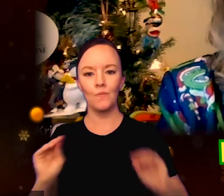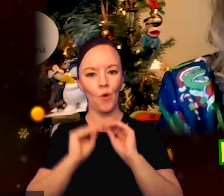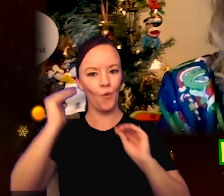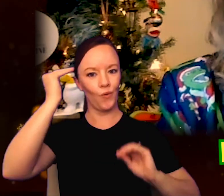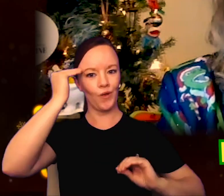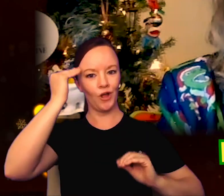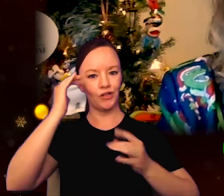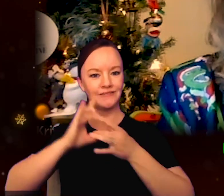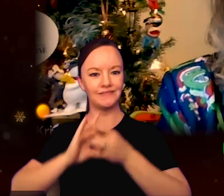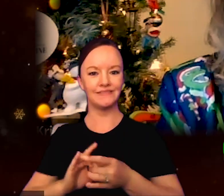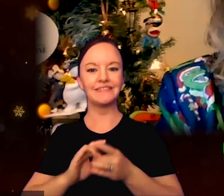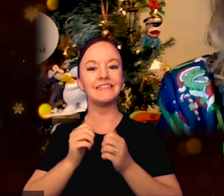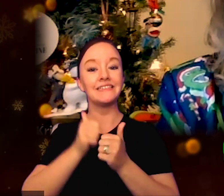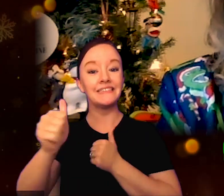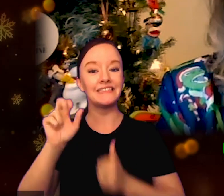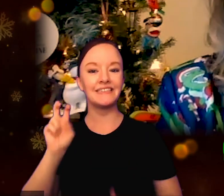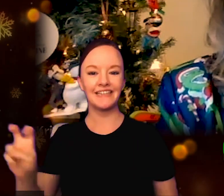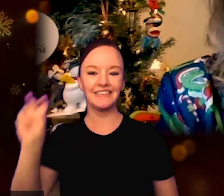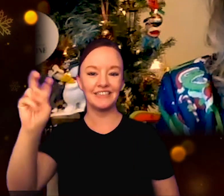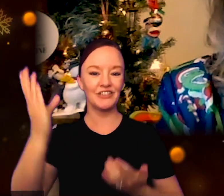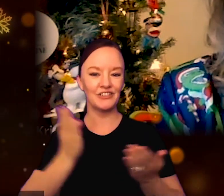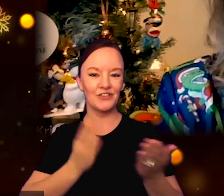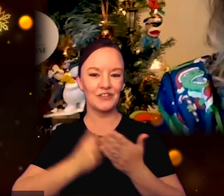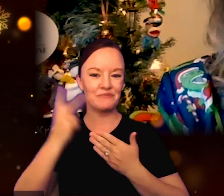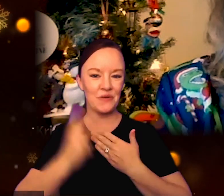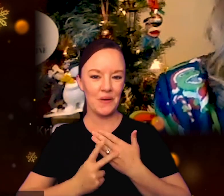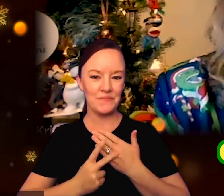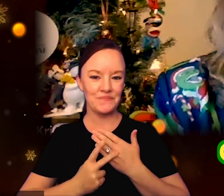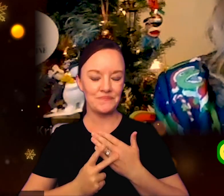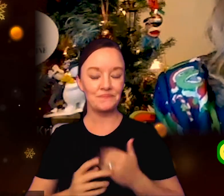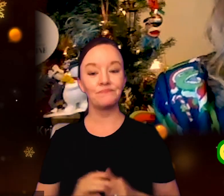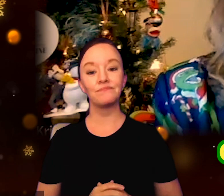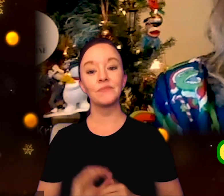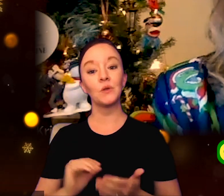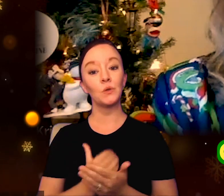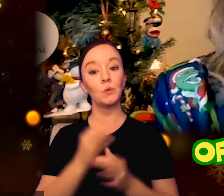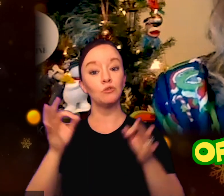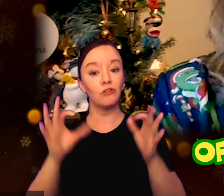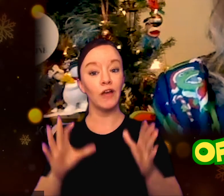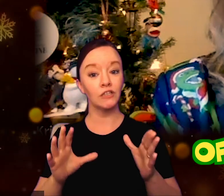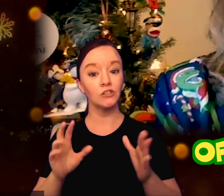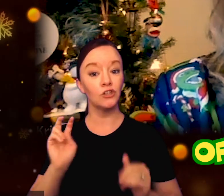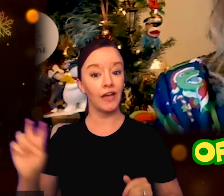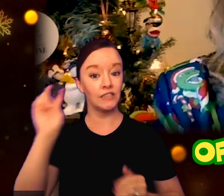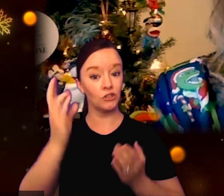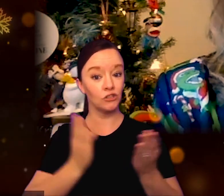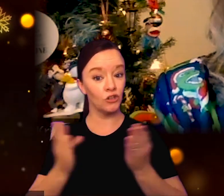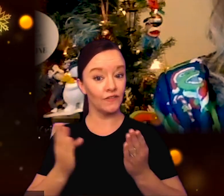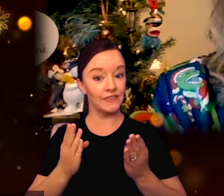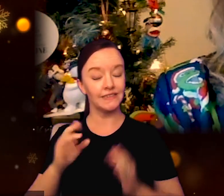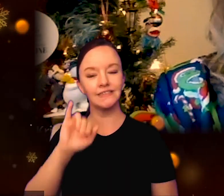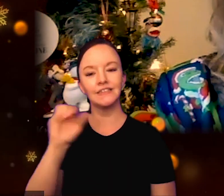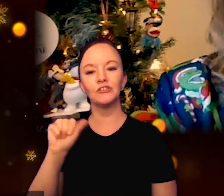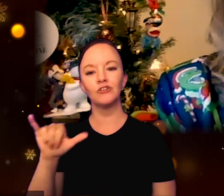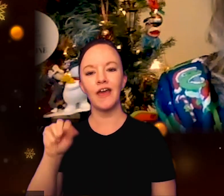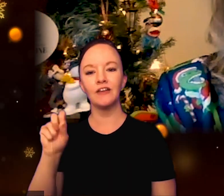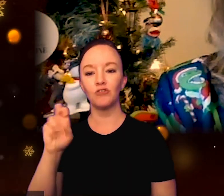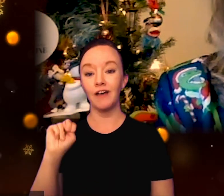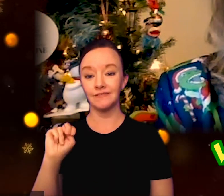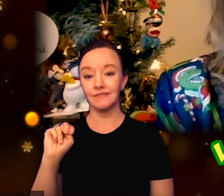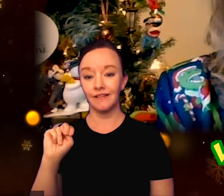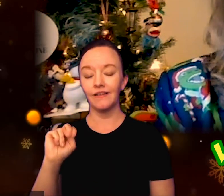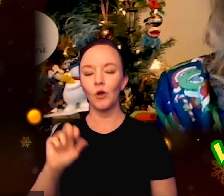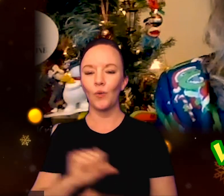distance itinerant service program. Our new director of itinerant services, Jay